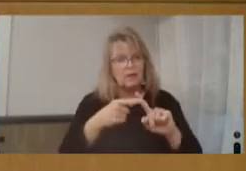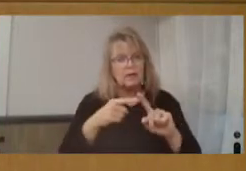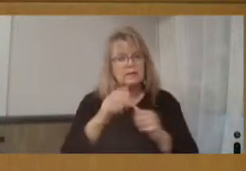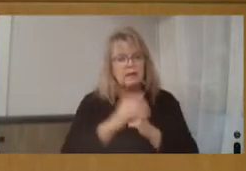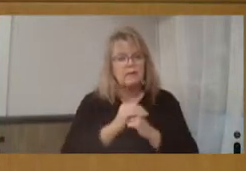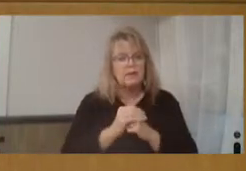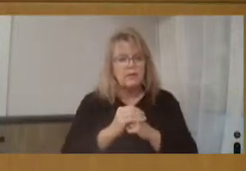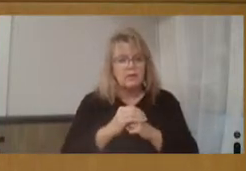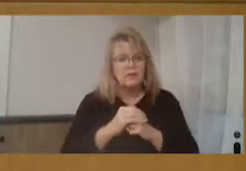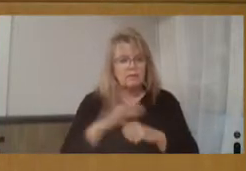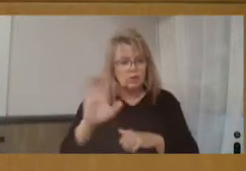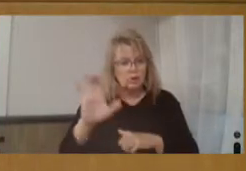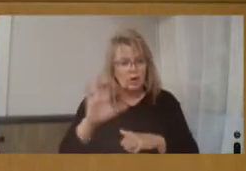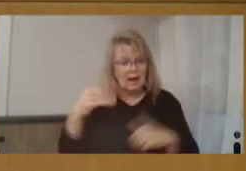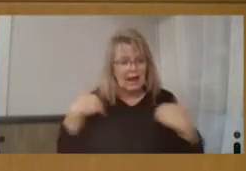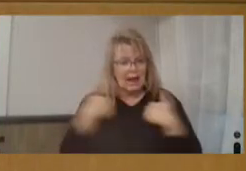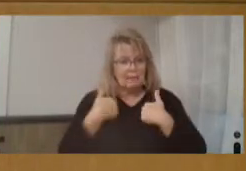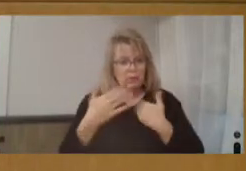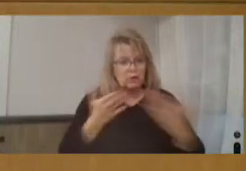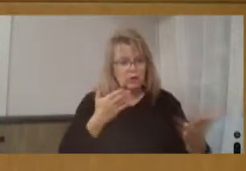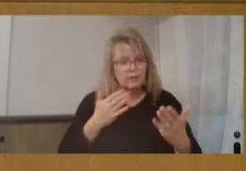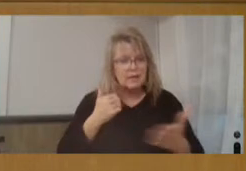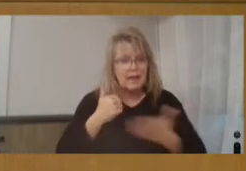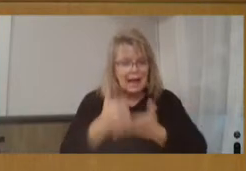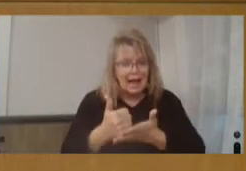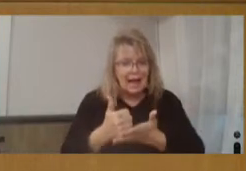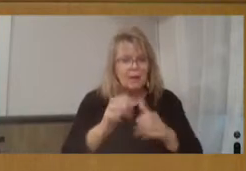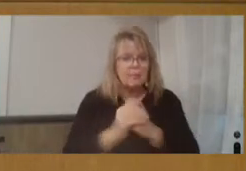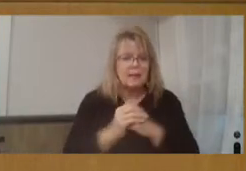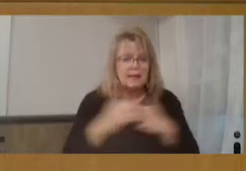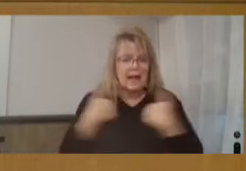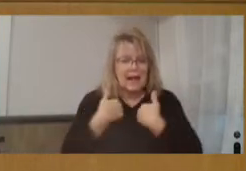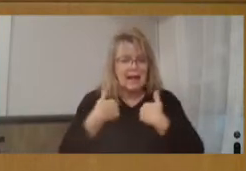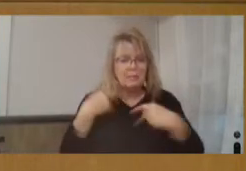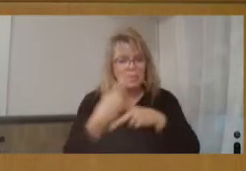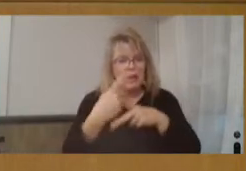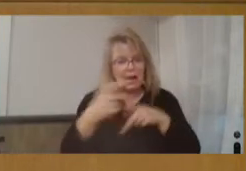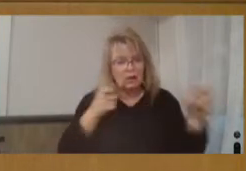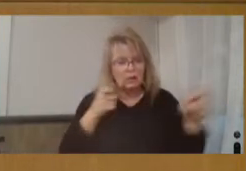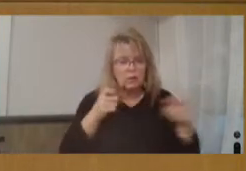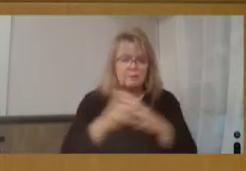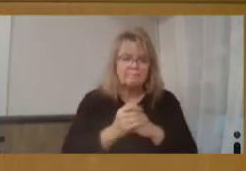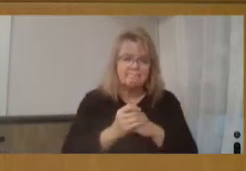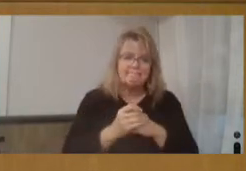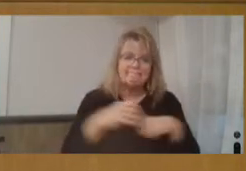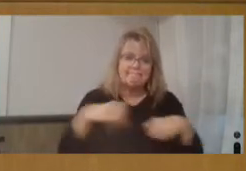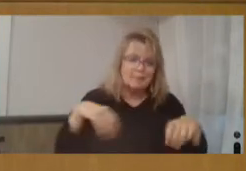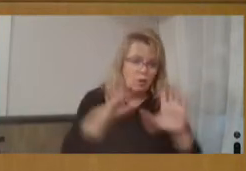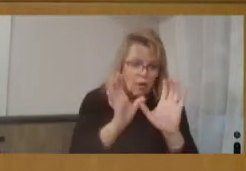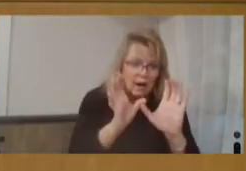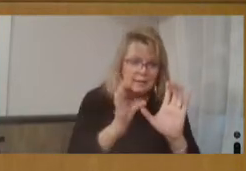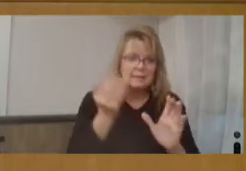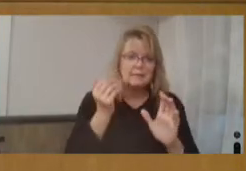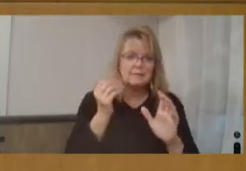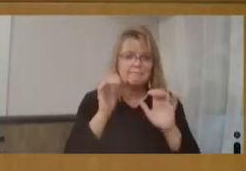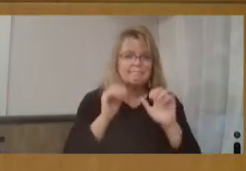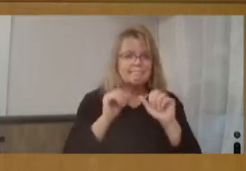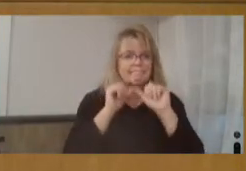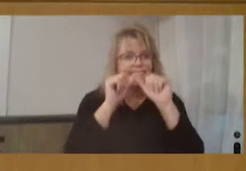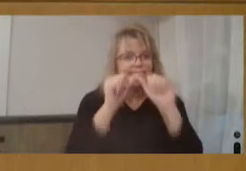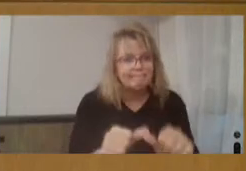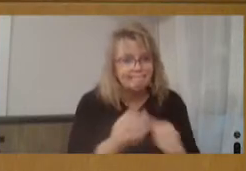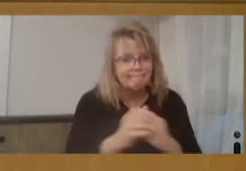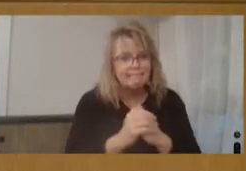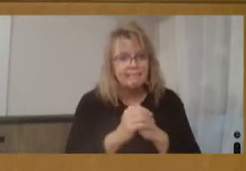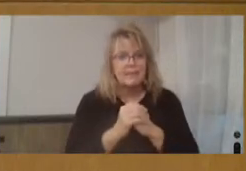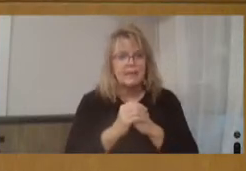Animal Services, helping animal care and control as they are in constant crisis, despite having an outstanding, nationally recognized